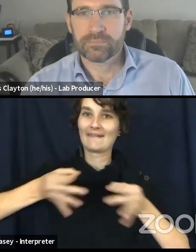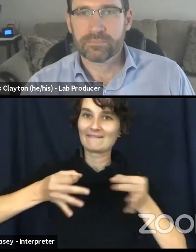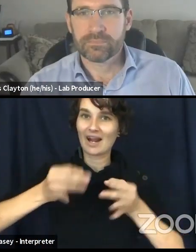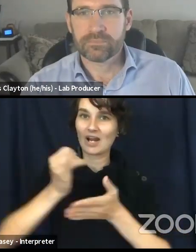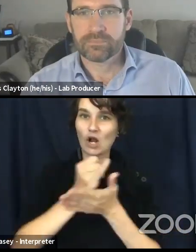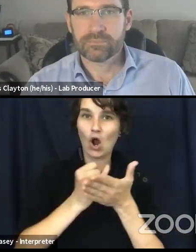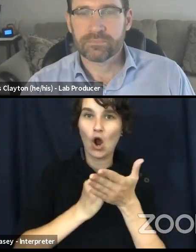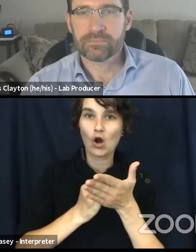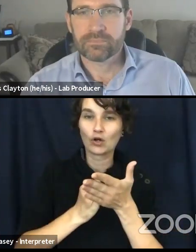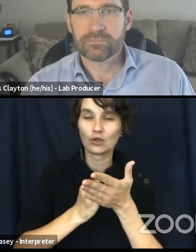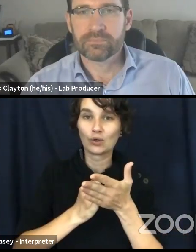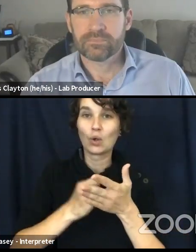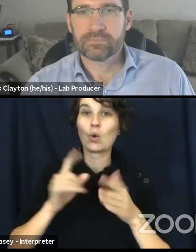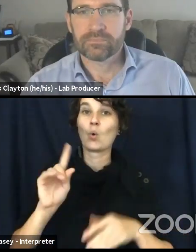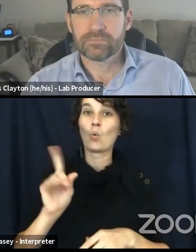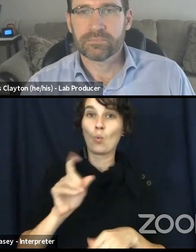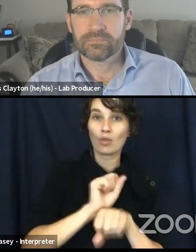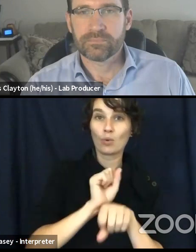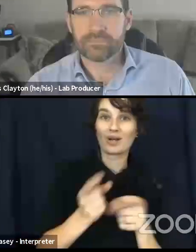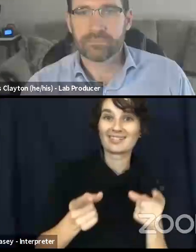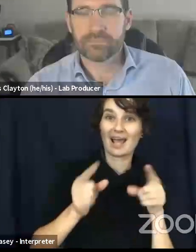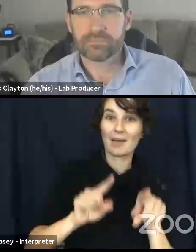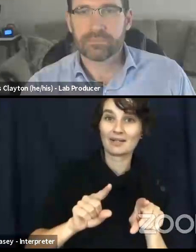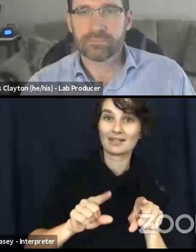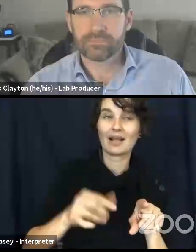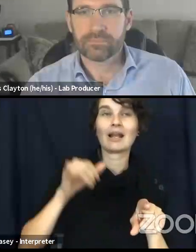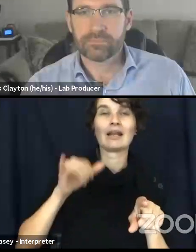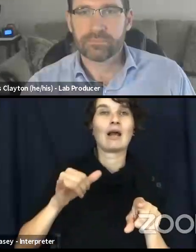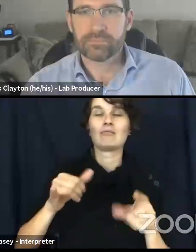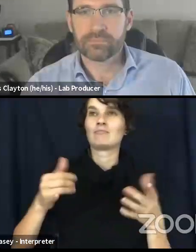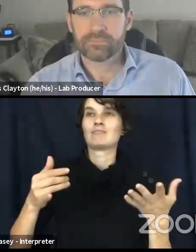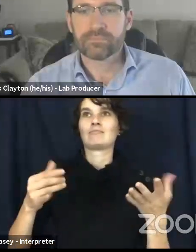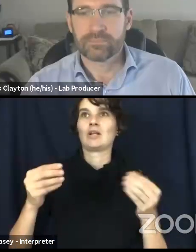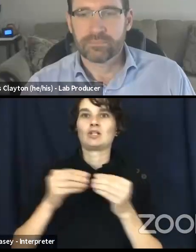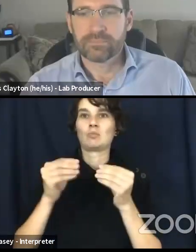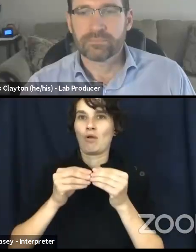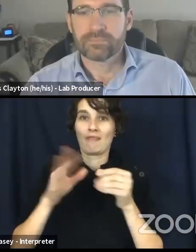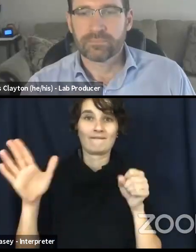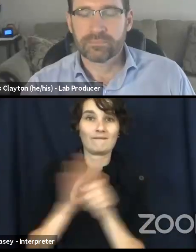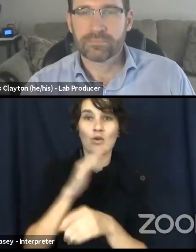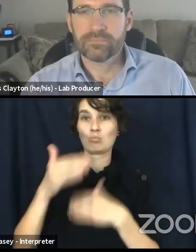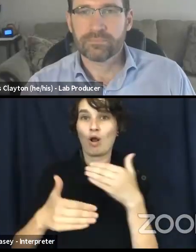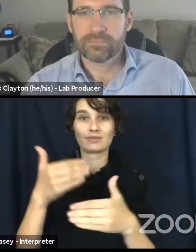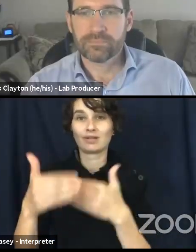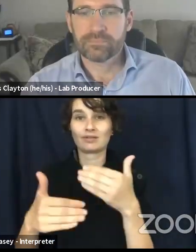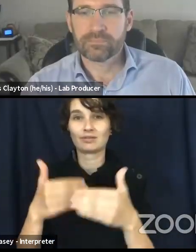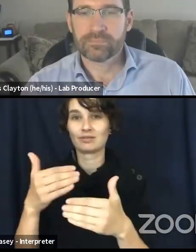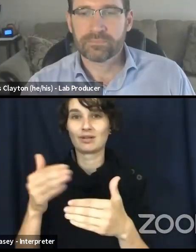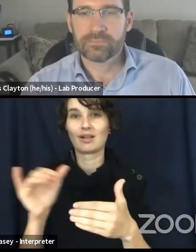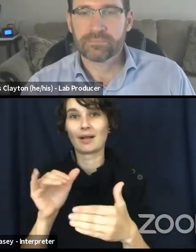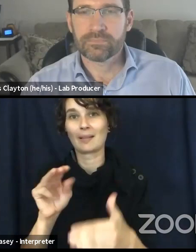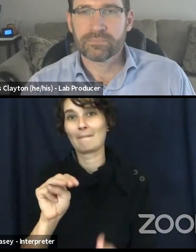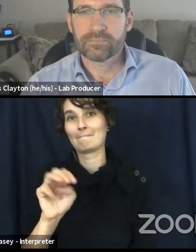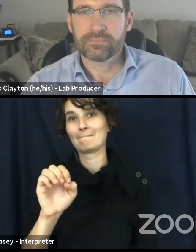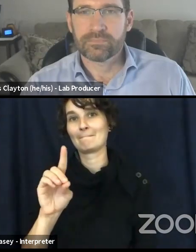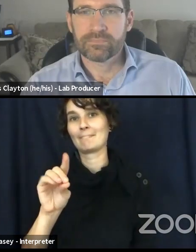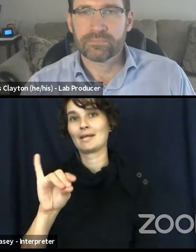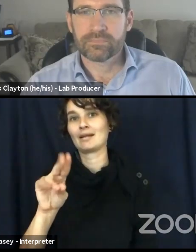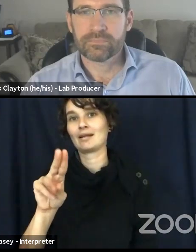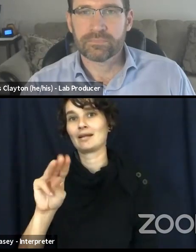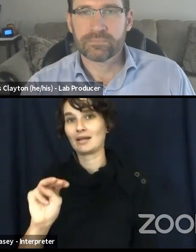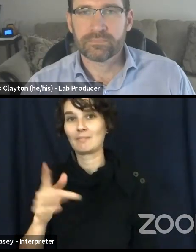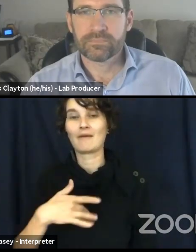the end game to encompass the whole process of figuring out together. So the, you know, like the medium feels like the message more